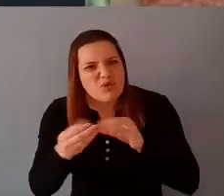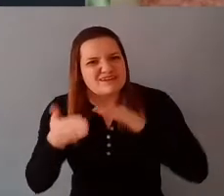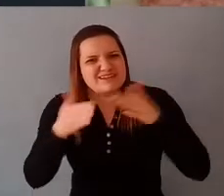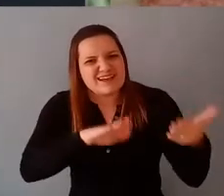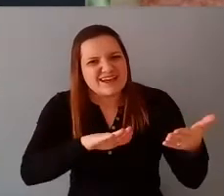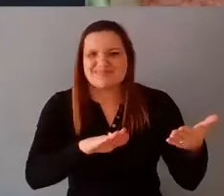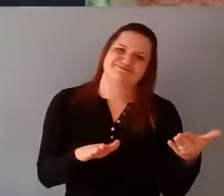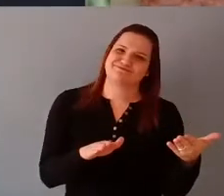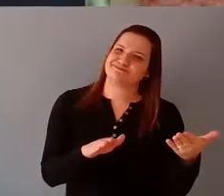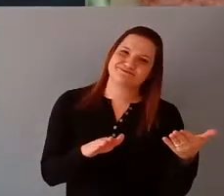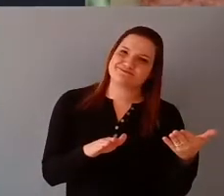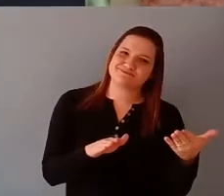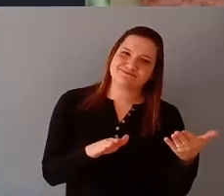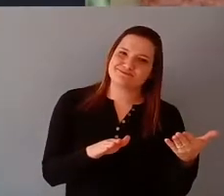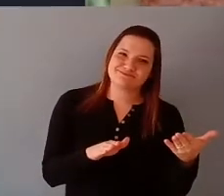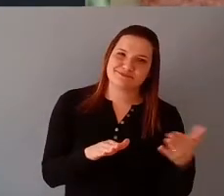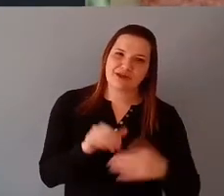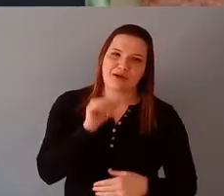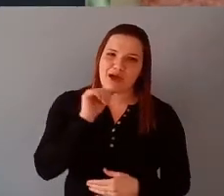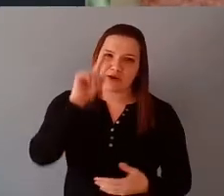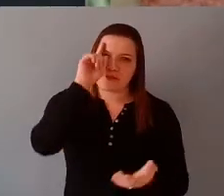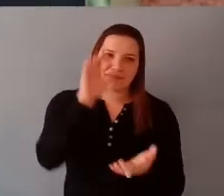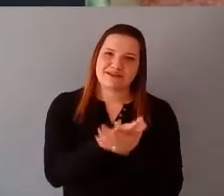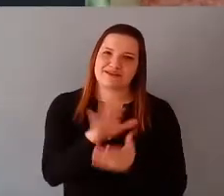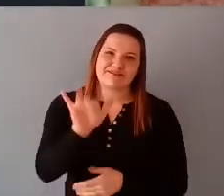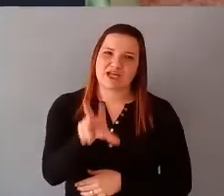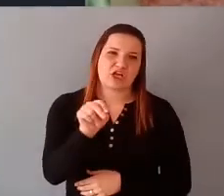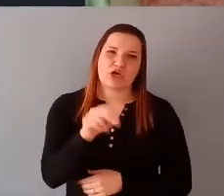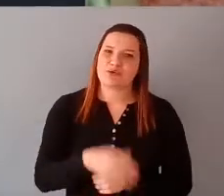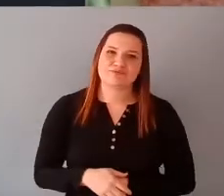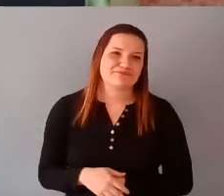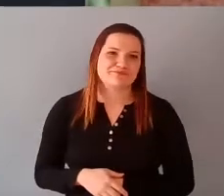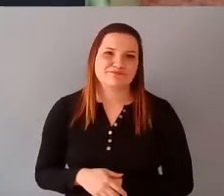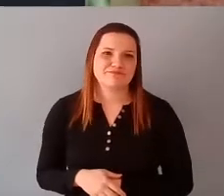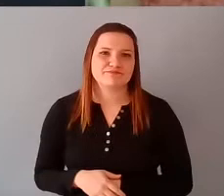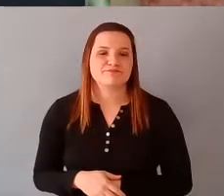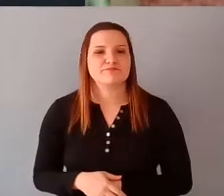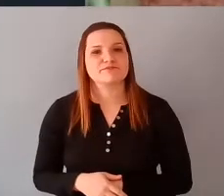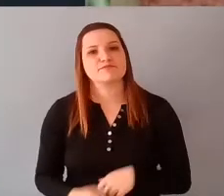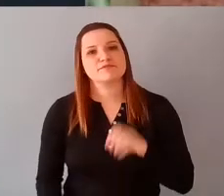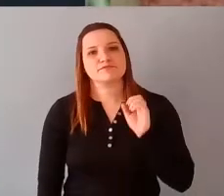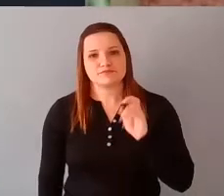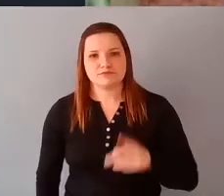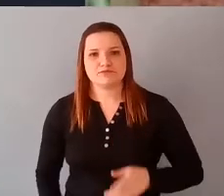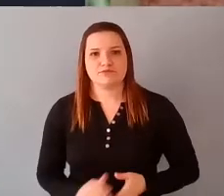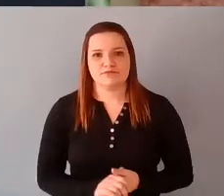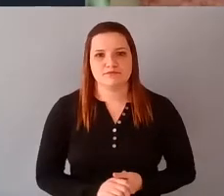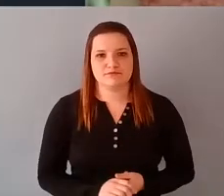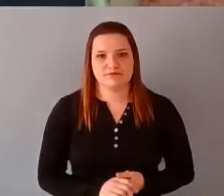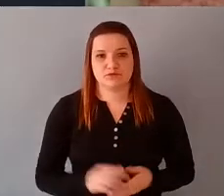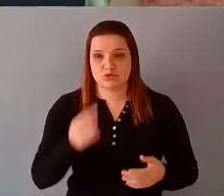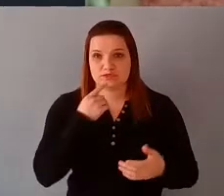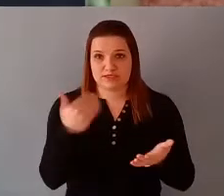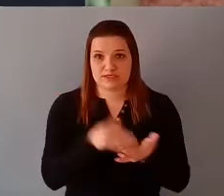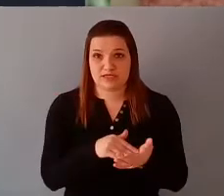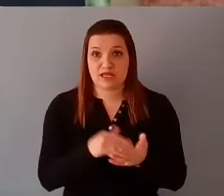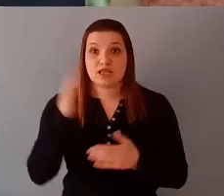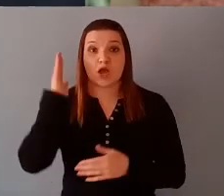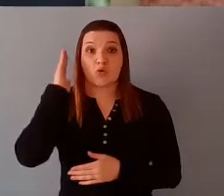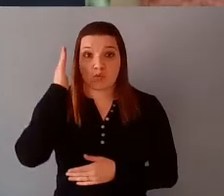is, I don't believe it. Okay, so we'll just say it